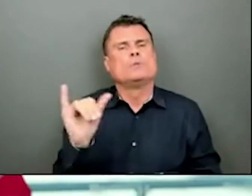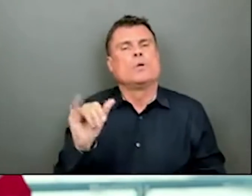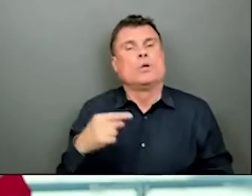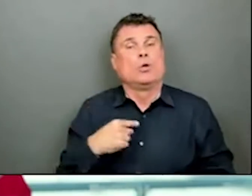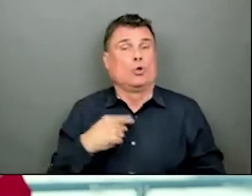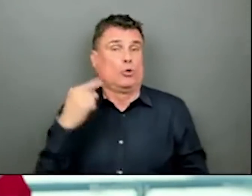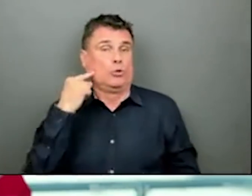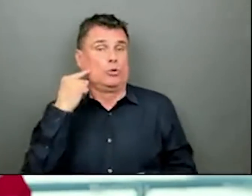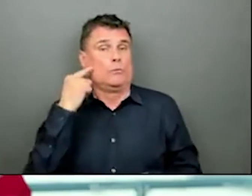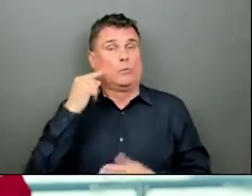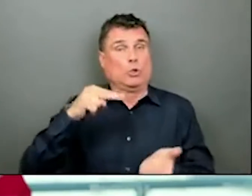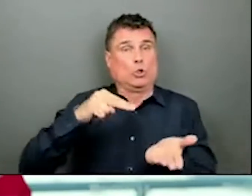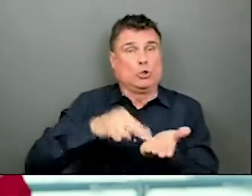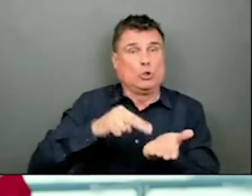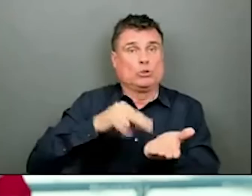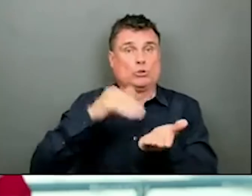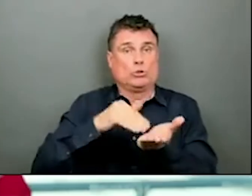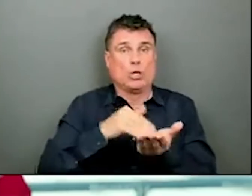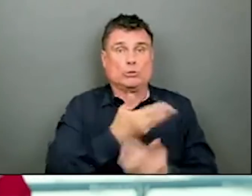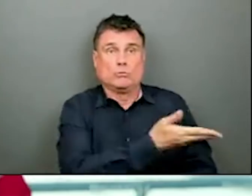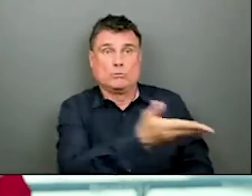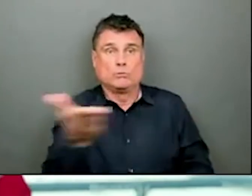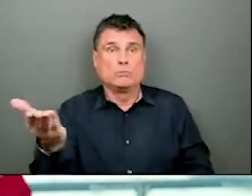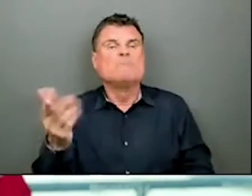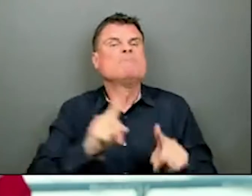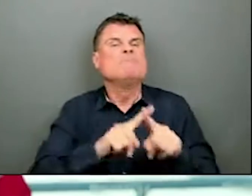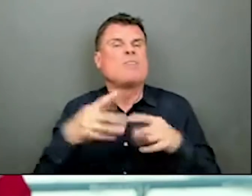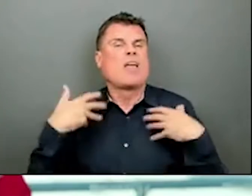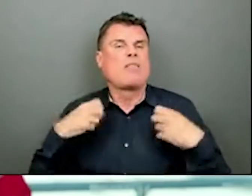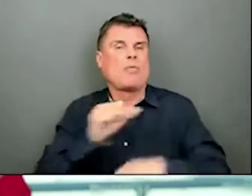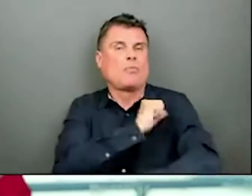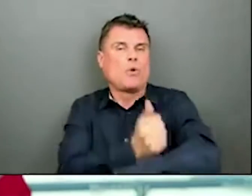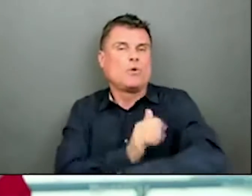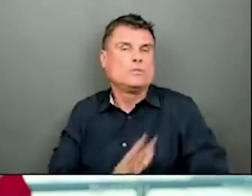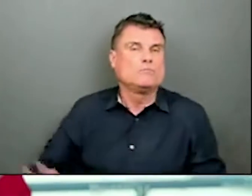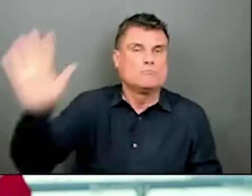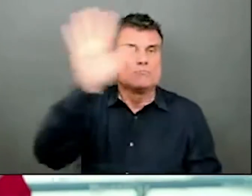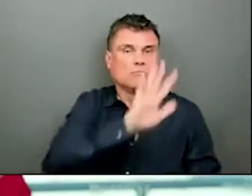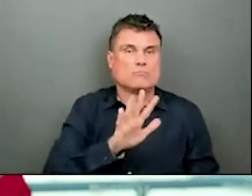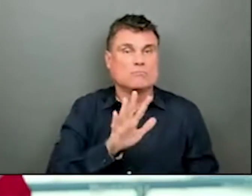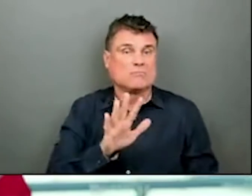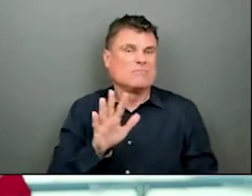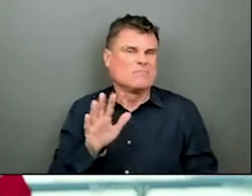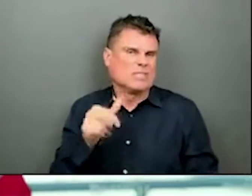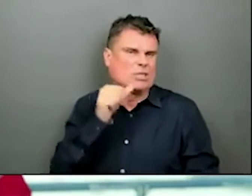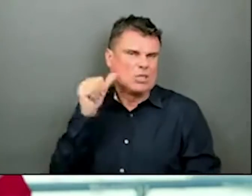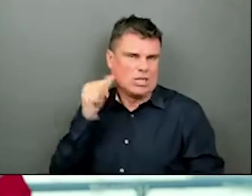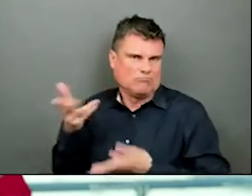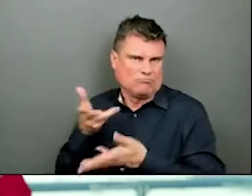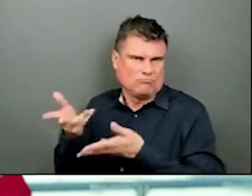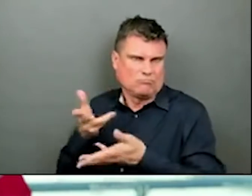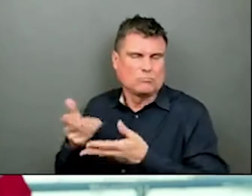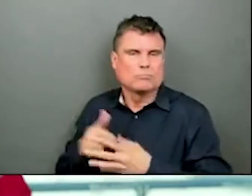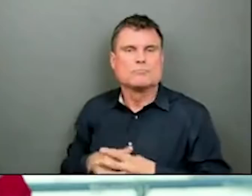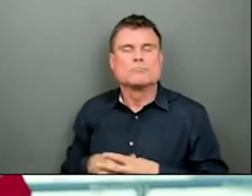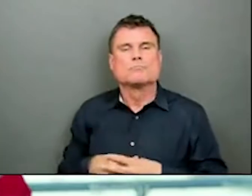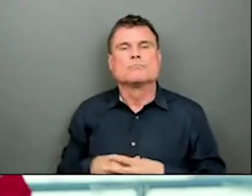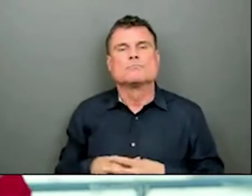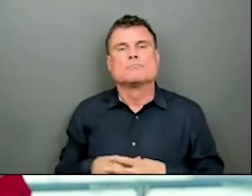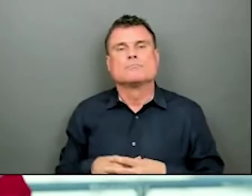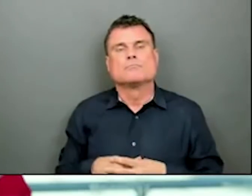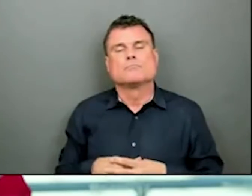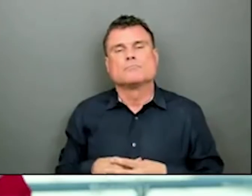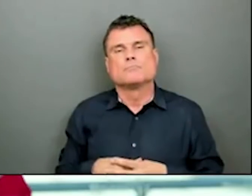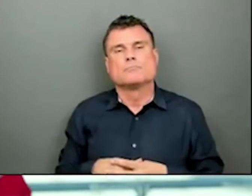in the health authorities, in the hospitals, and we heard that yesterday too, is that people